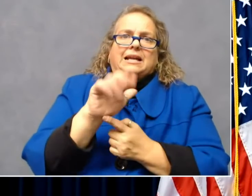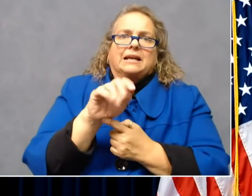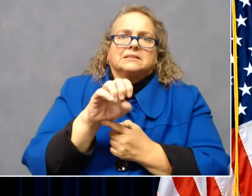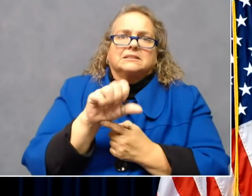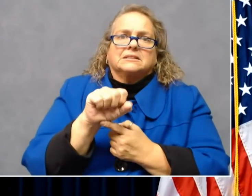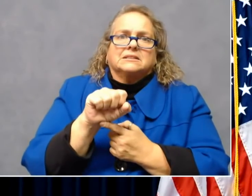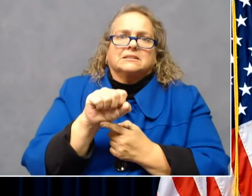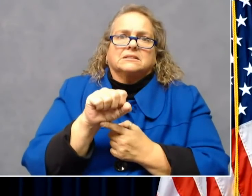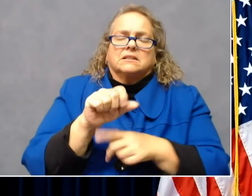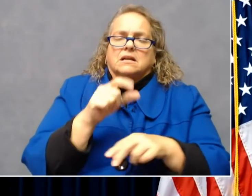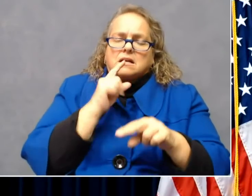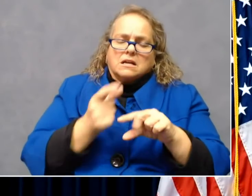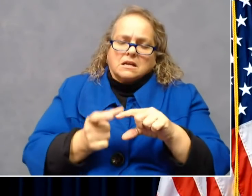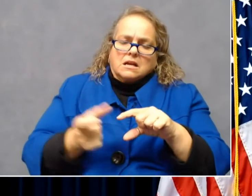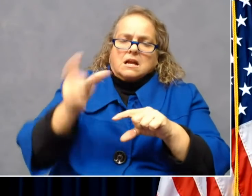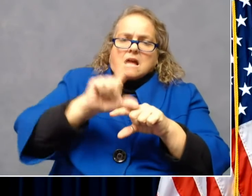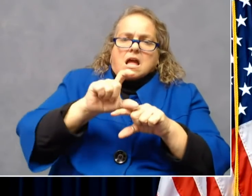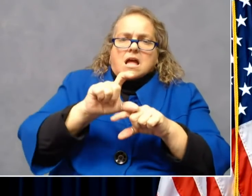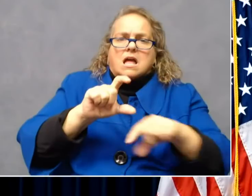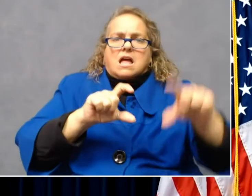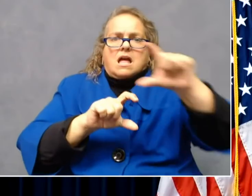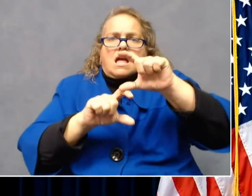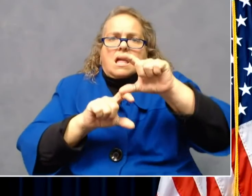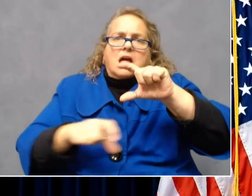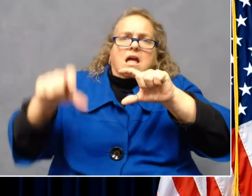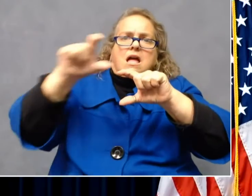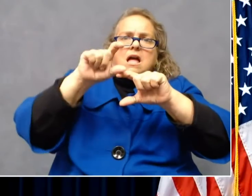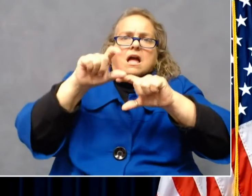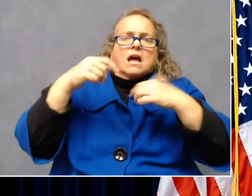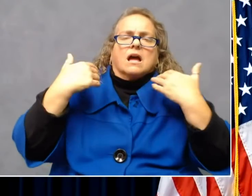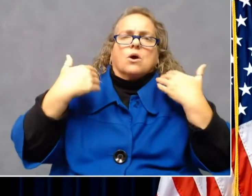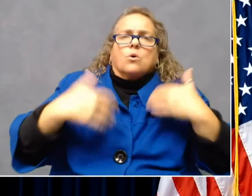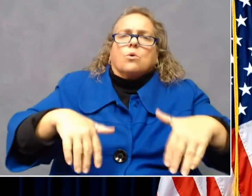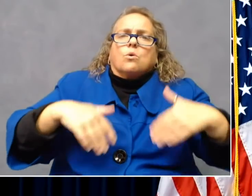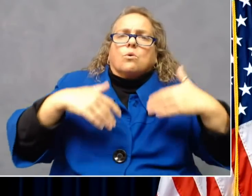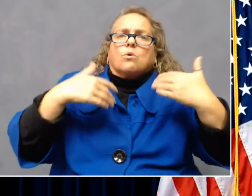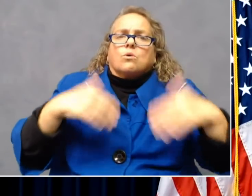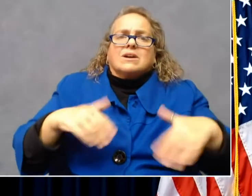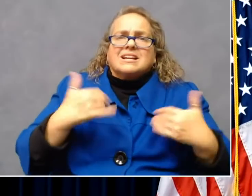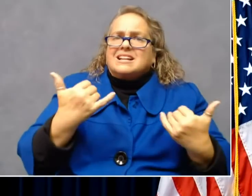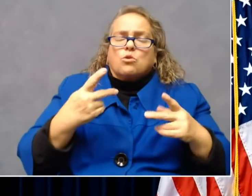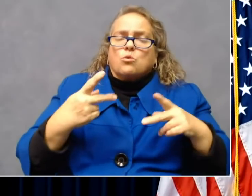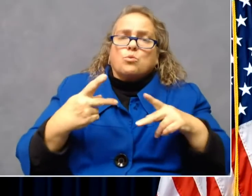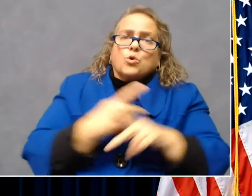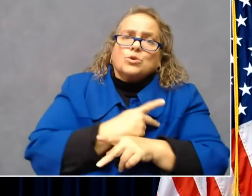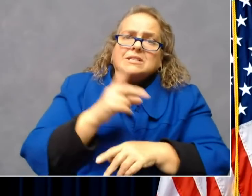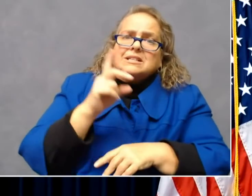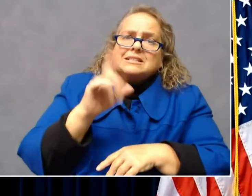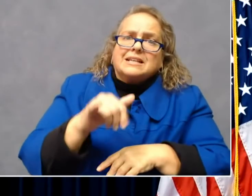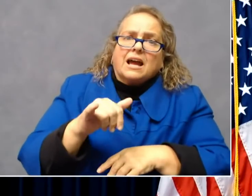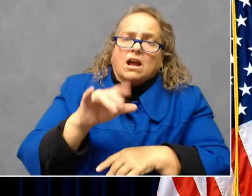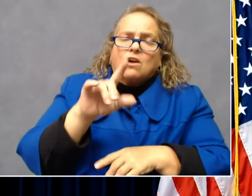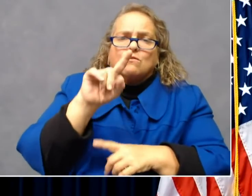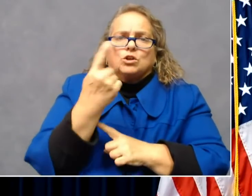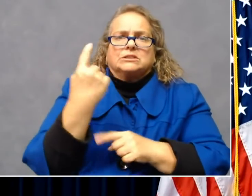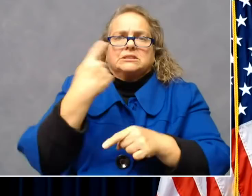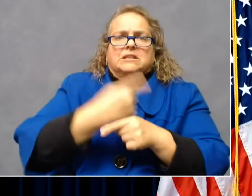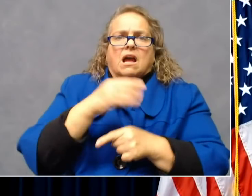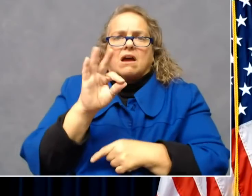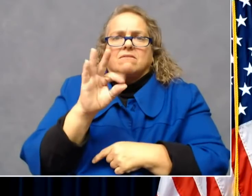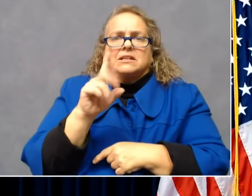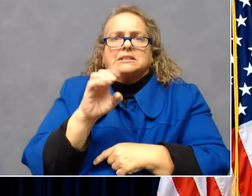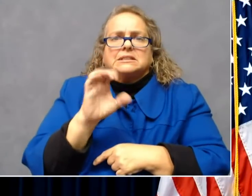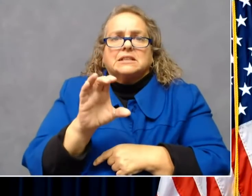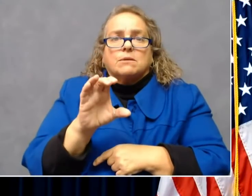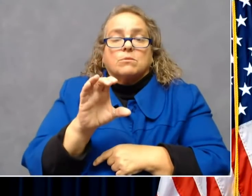month, the deadliest day on the first day of December. And we are treating everybody the same,